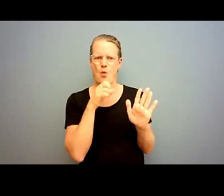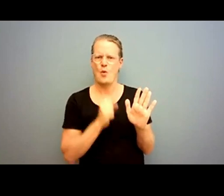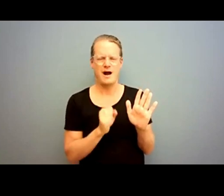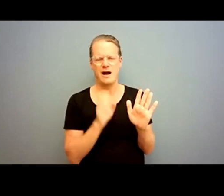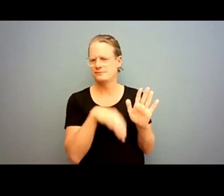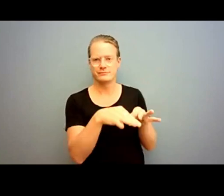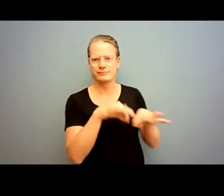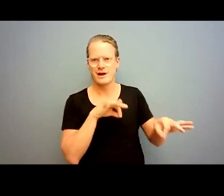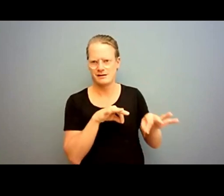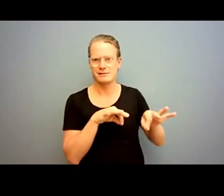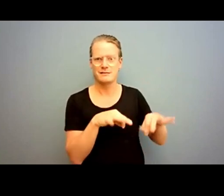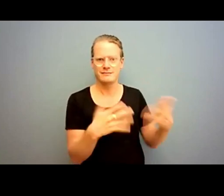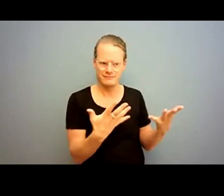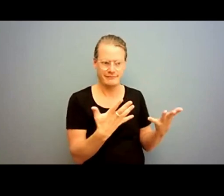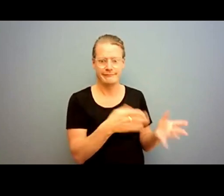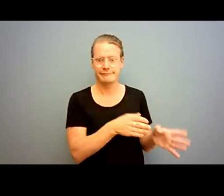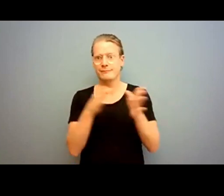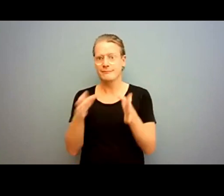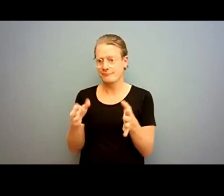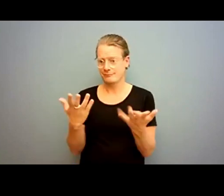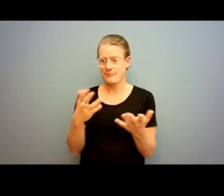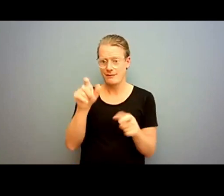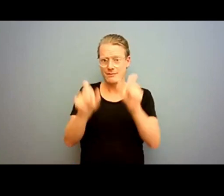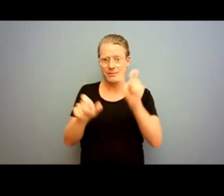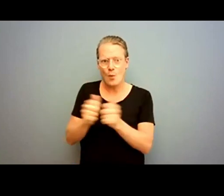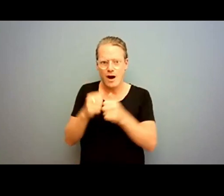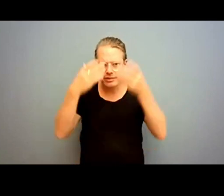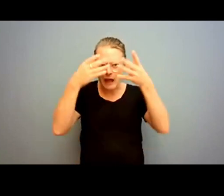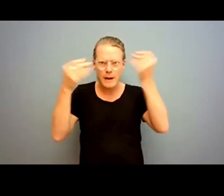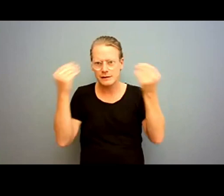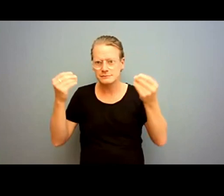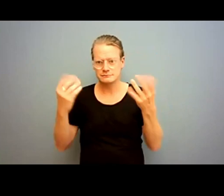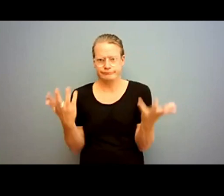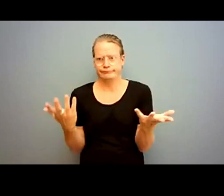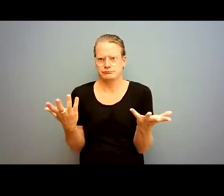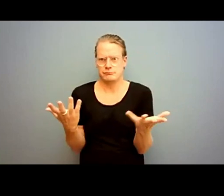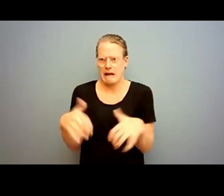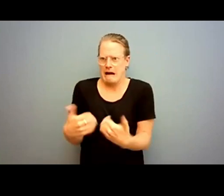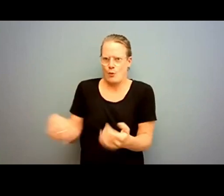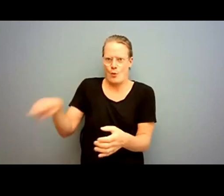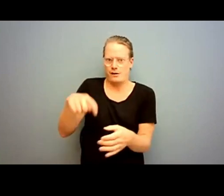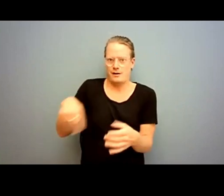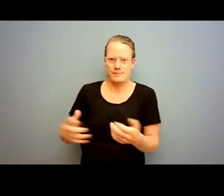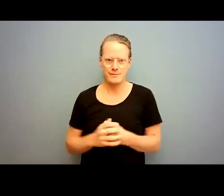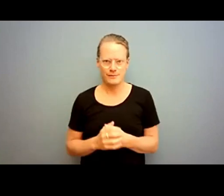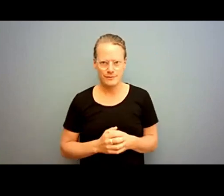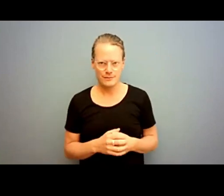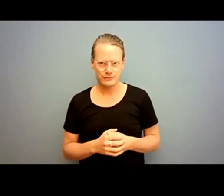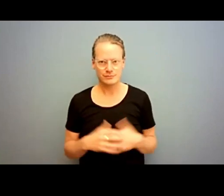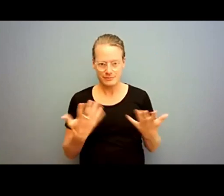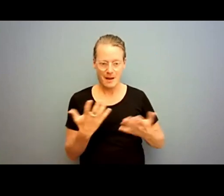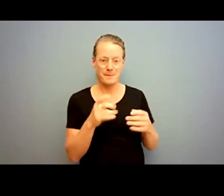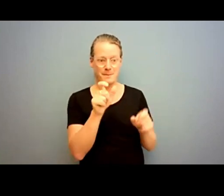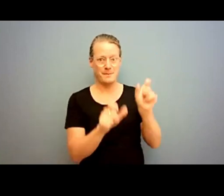the European Court of Human Rights has sanctioned limitations on voting rights for persons with